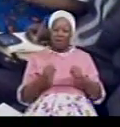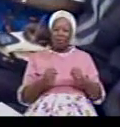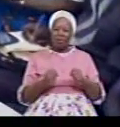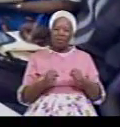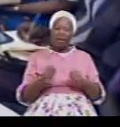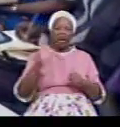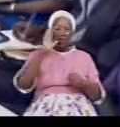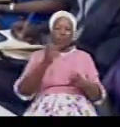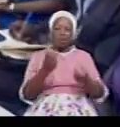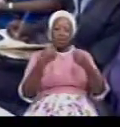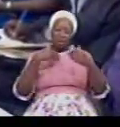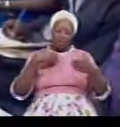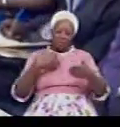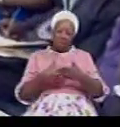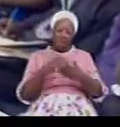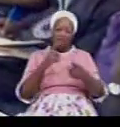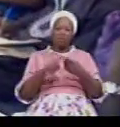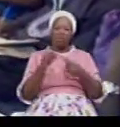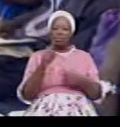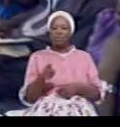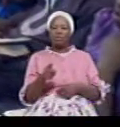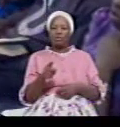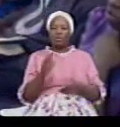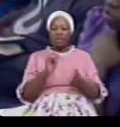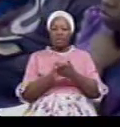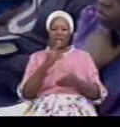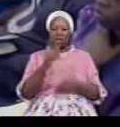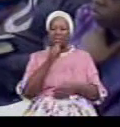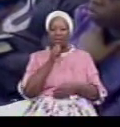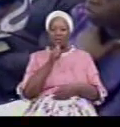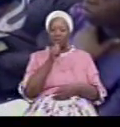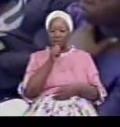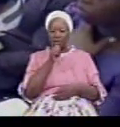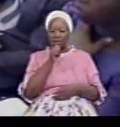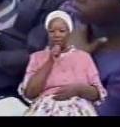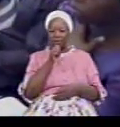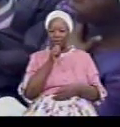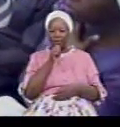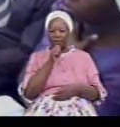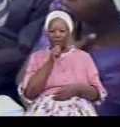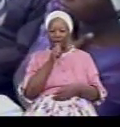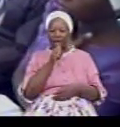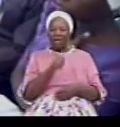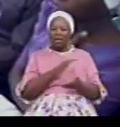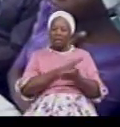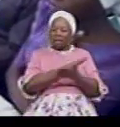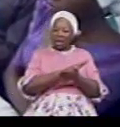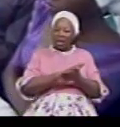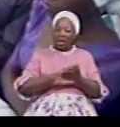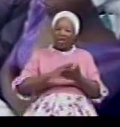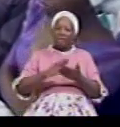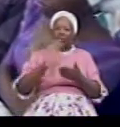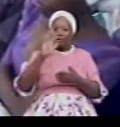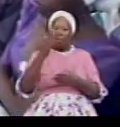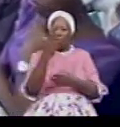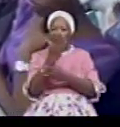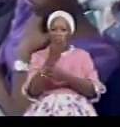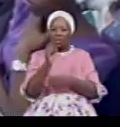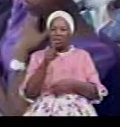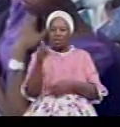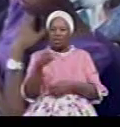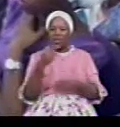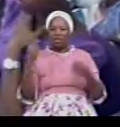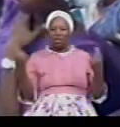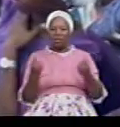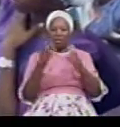draw near unto you. That's the secret. Cleanse your hands, you sinners, so that